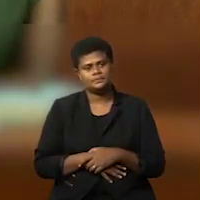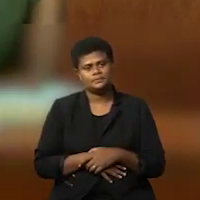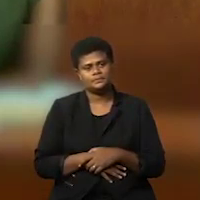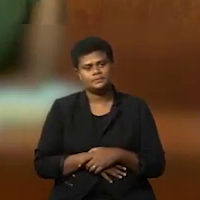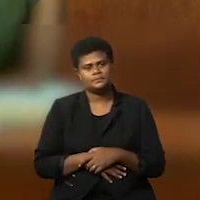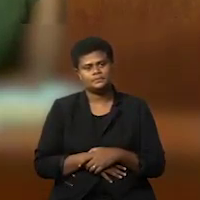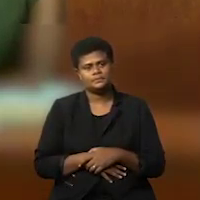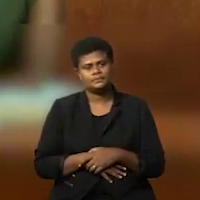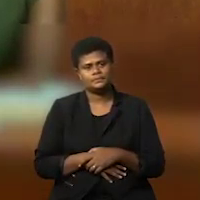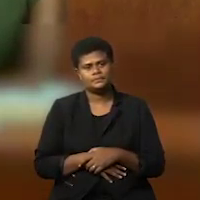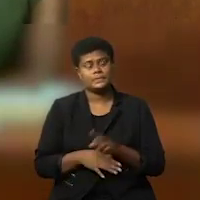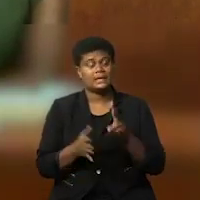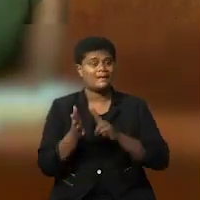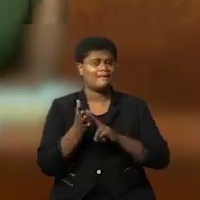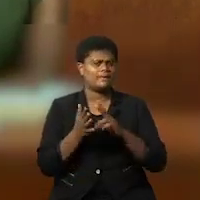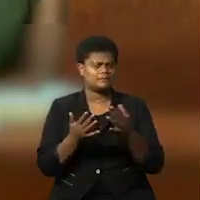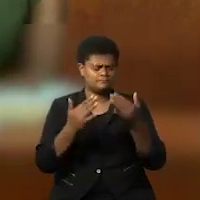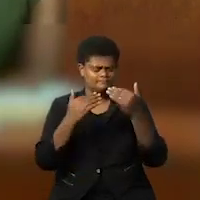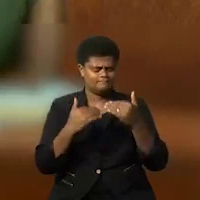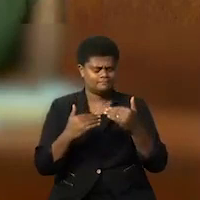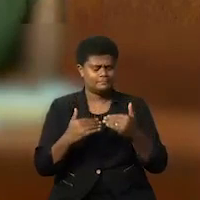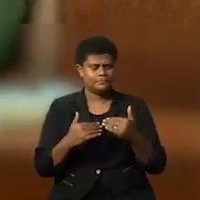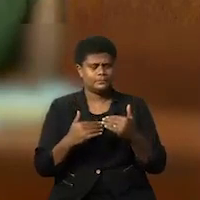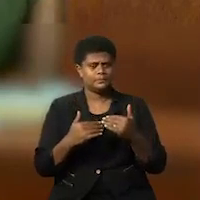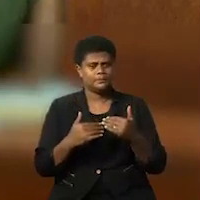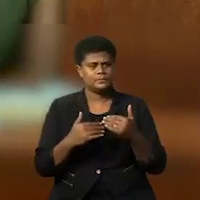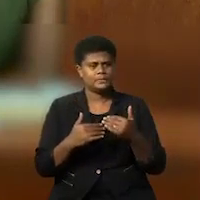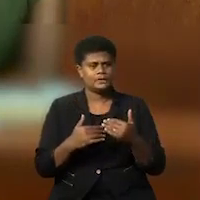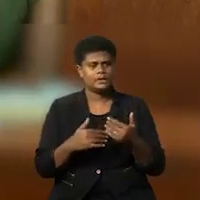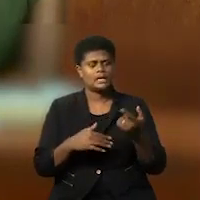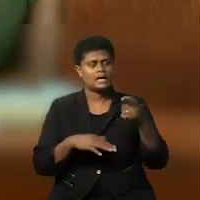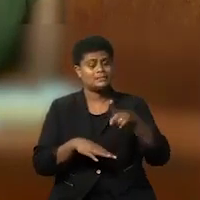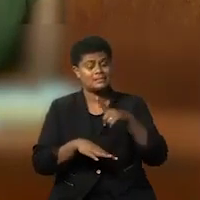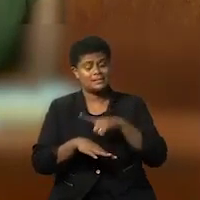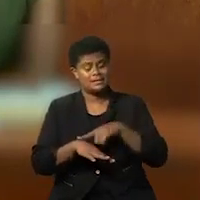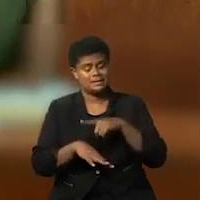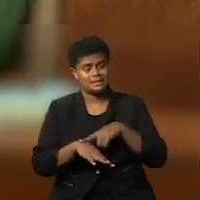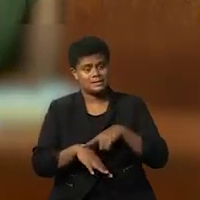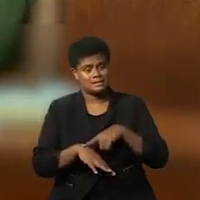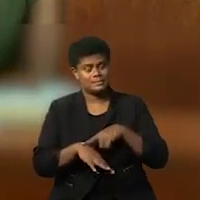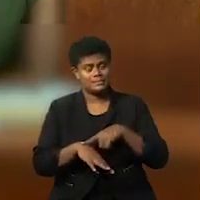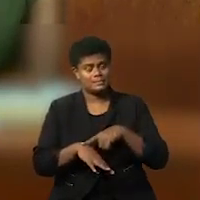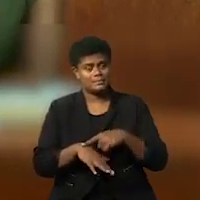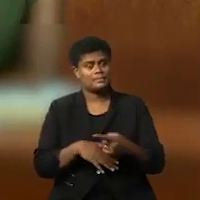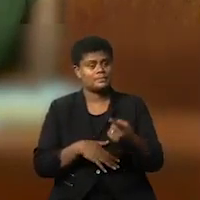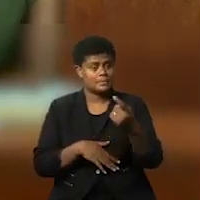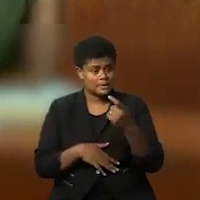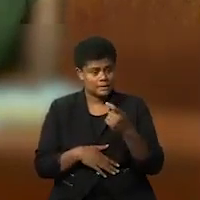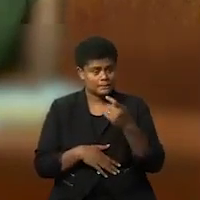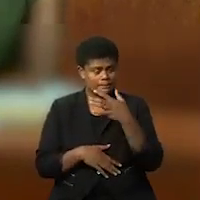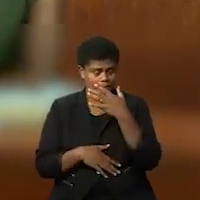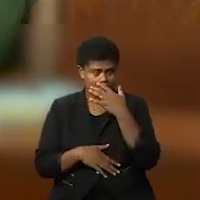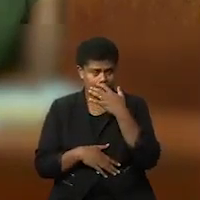the very last part of the verse, and the time came for the saints to possess the kingdom,